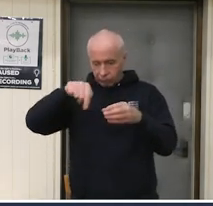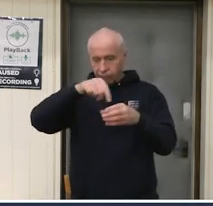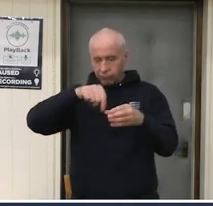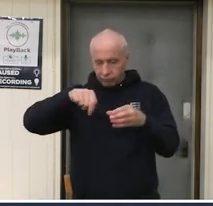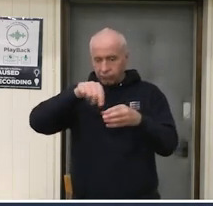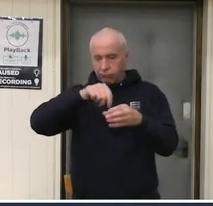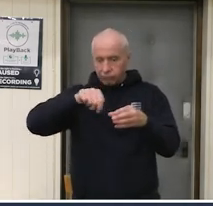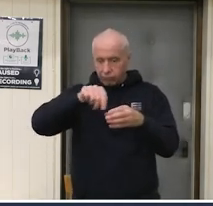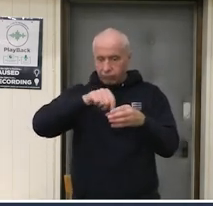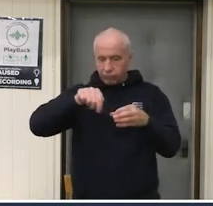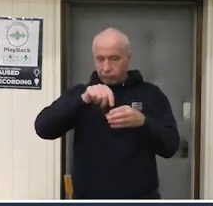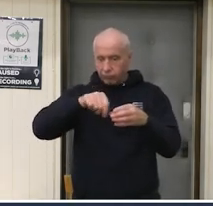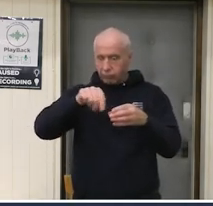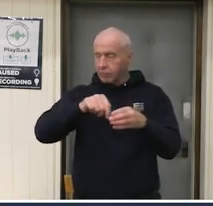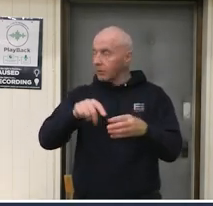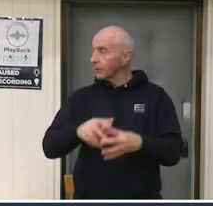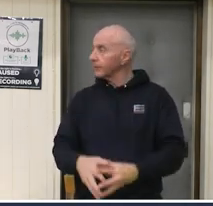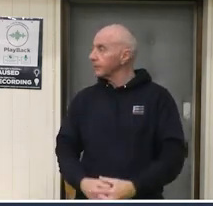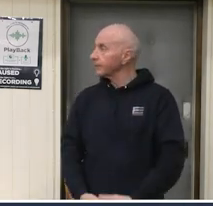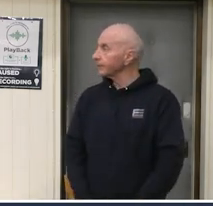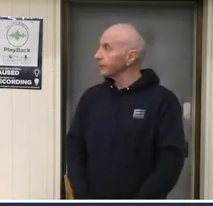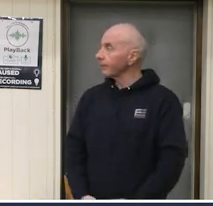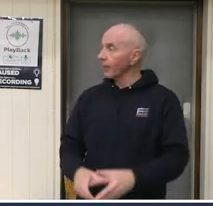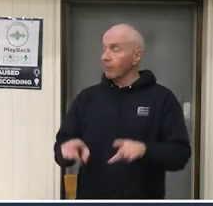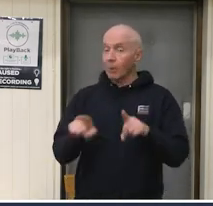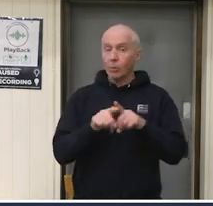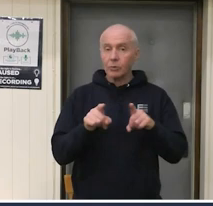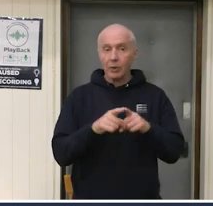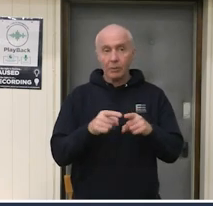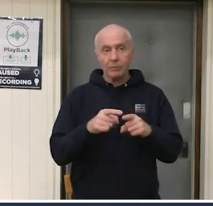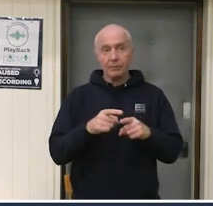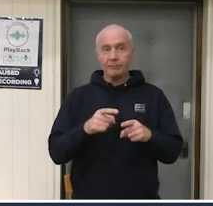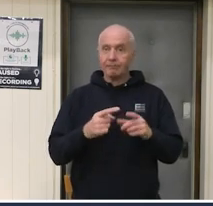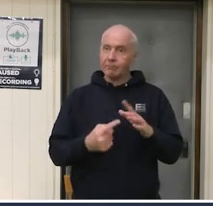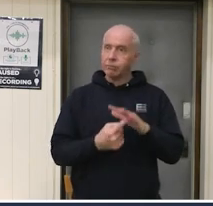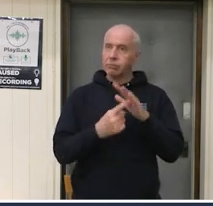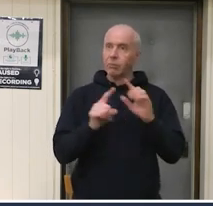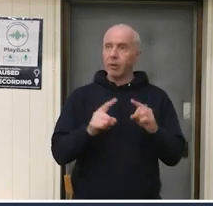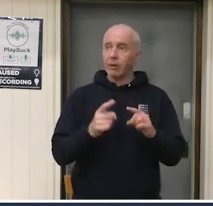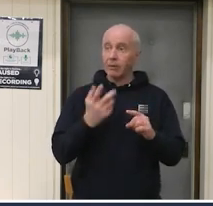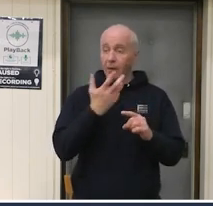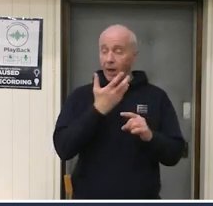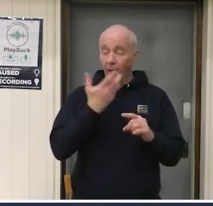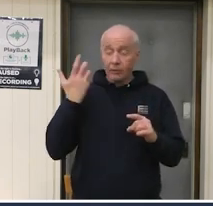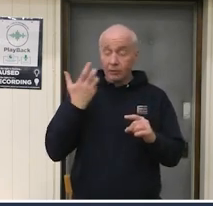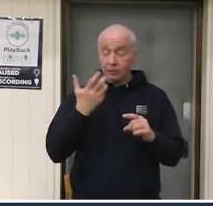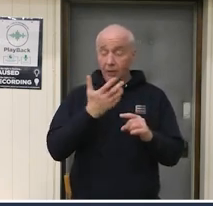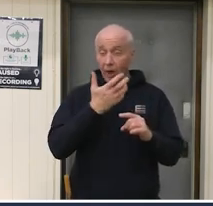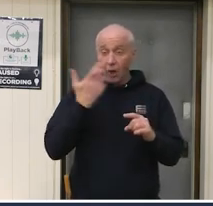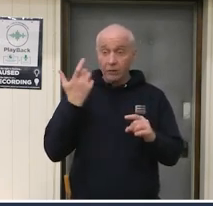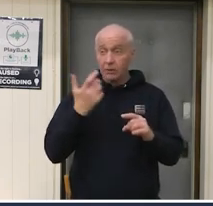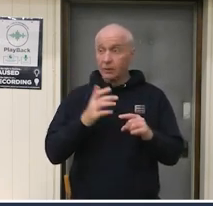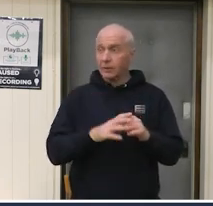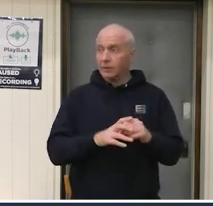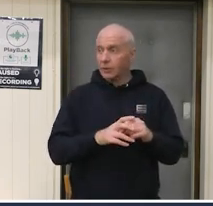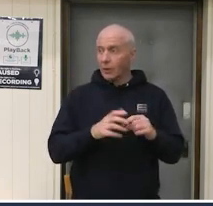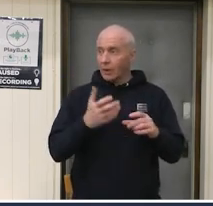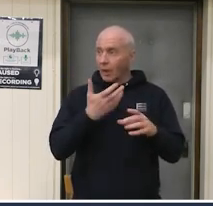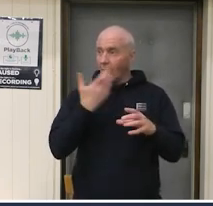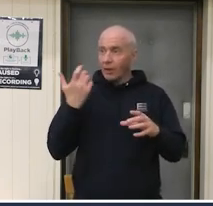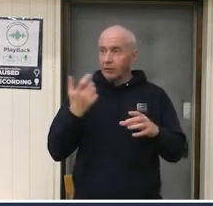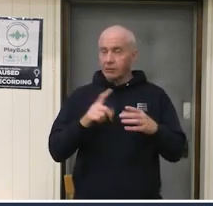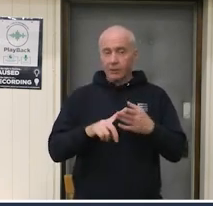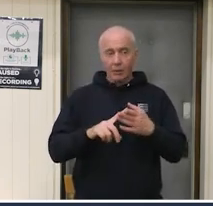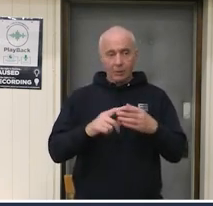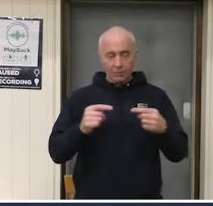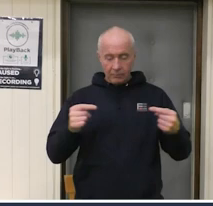Now, it also needs to get hot, right? So You've got ohmic heating, which is basically passing a current